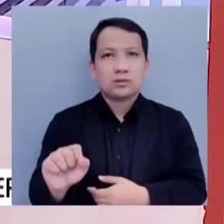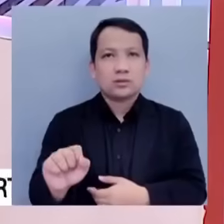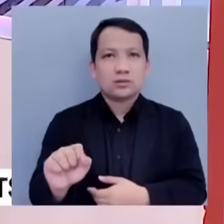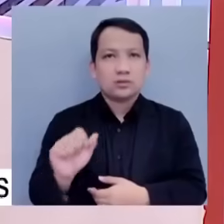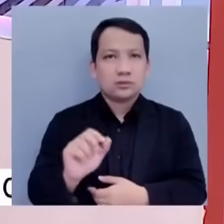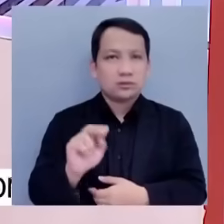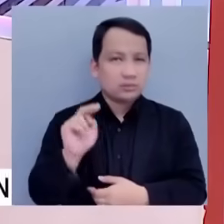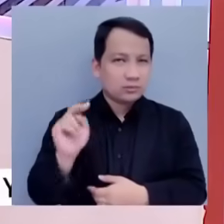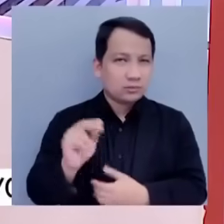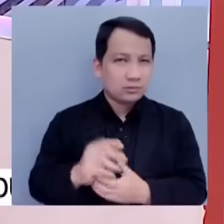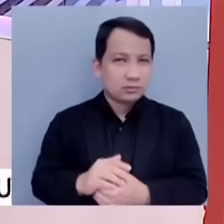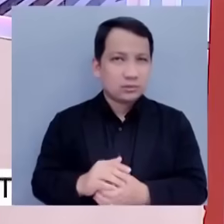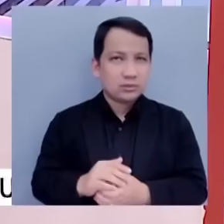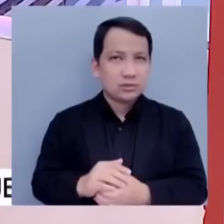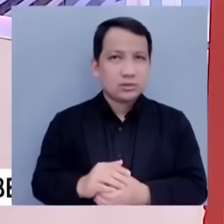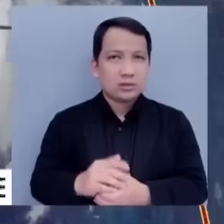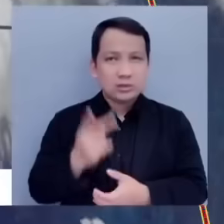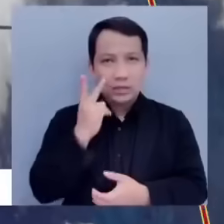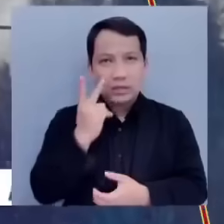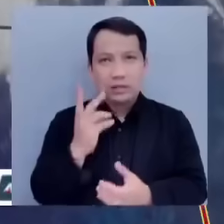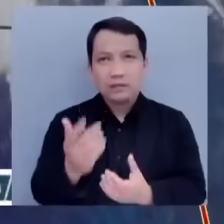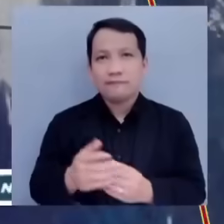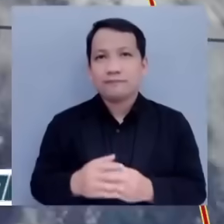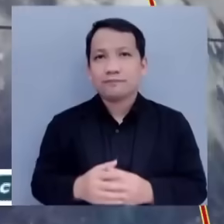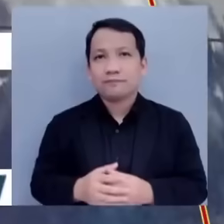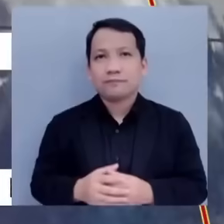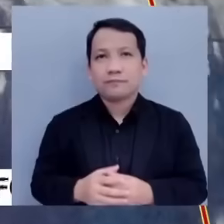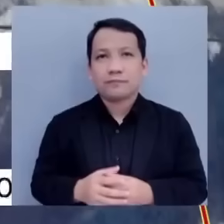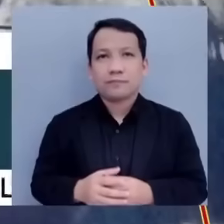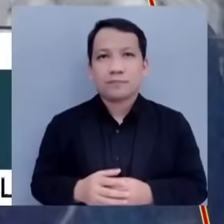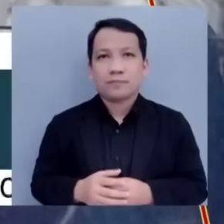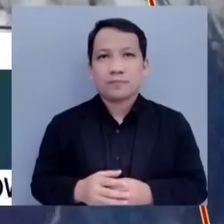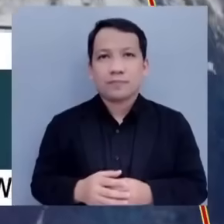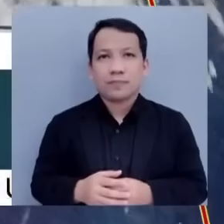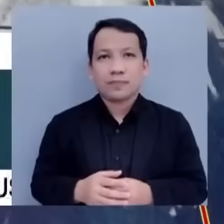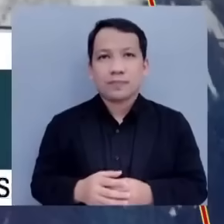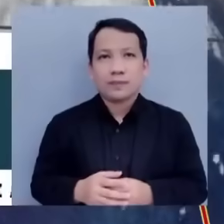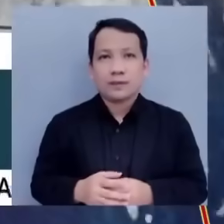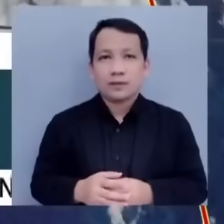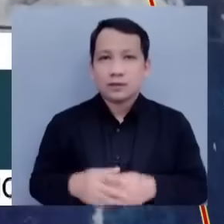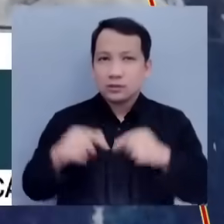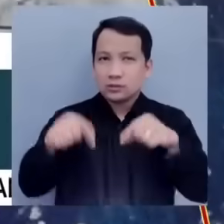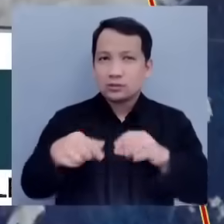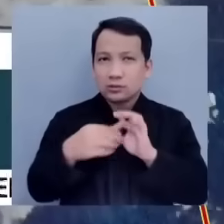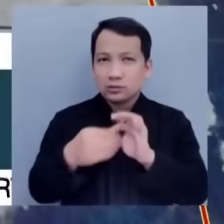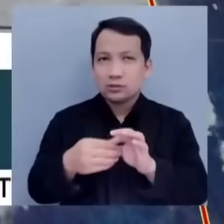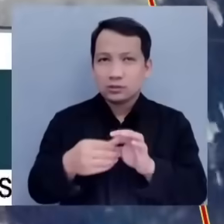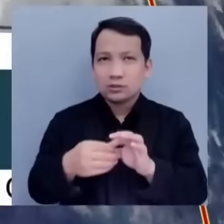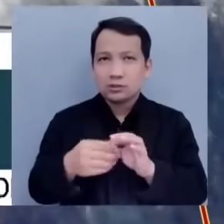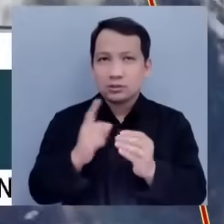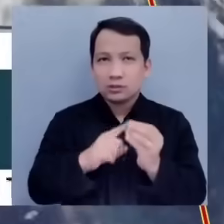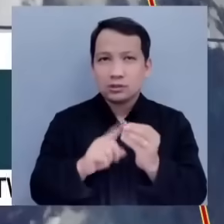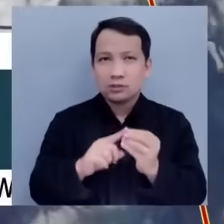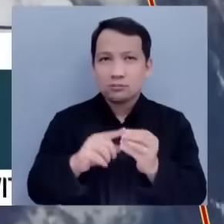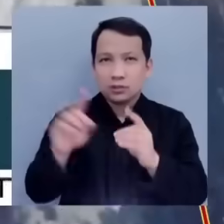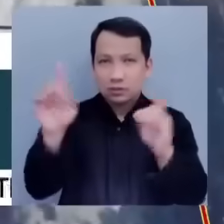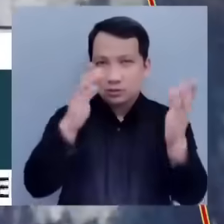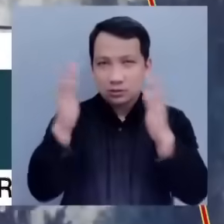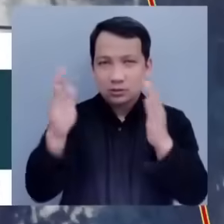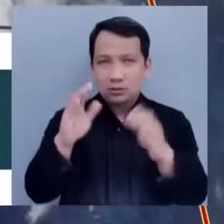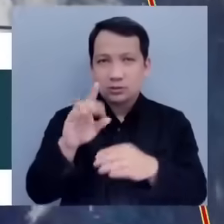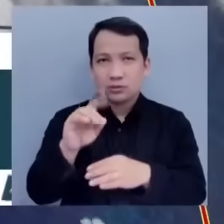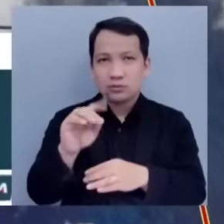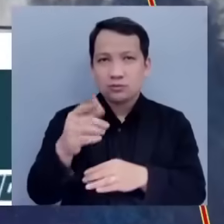De La Cruz. Lori? Good morning, ma'am, and to all our viewers and listeners. Dodong maintains its strength as it